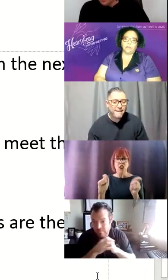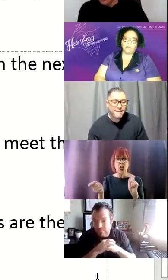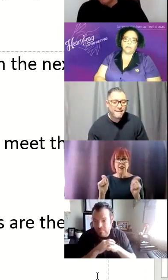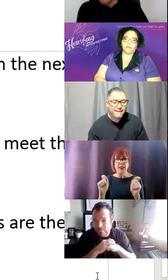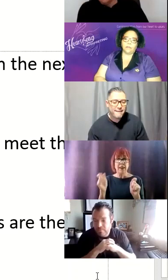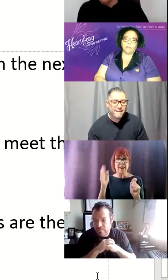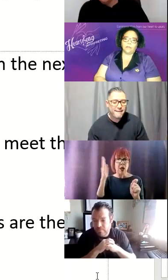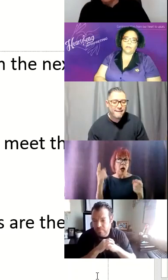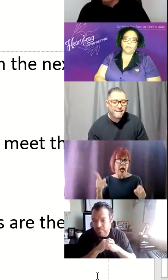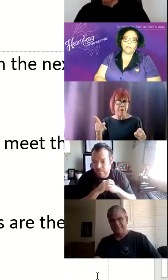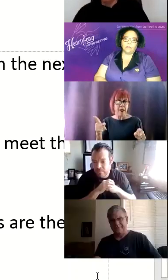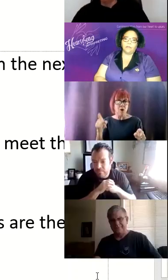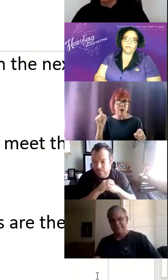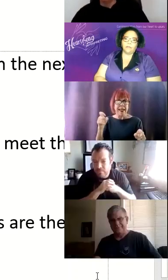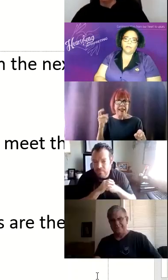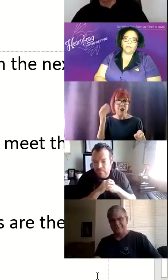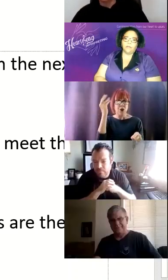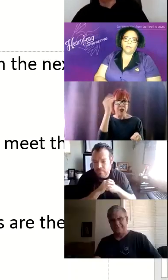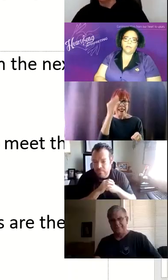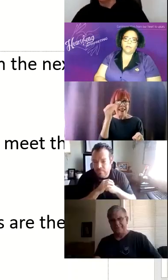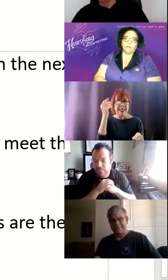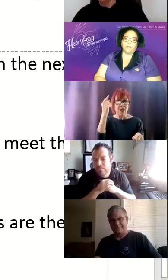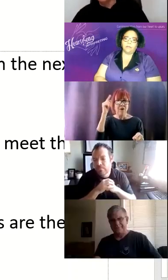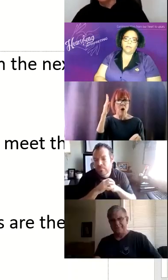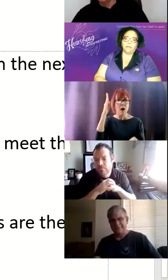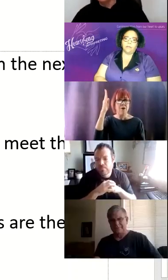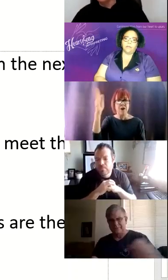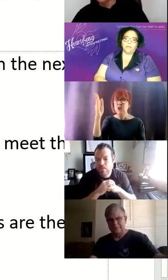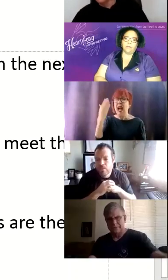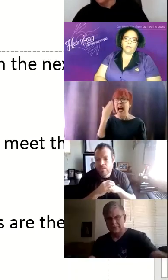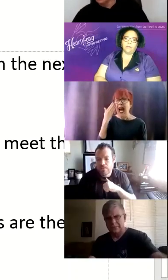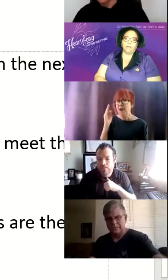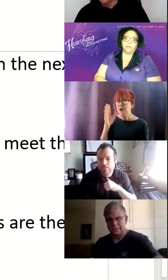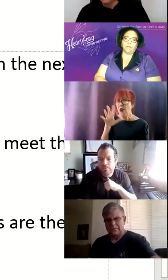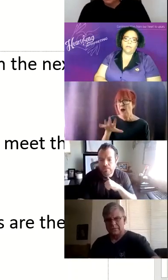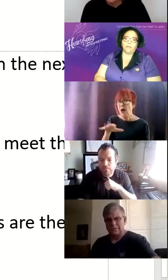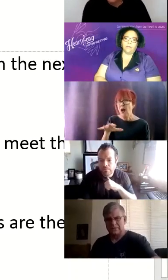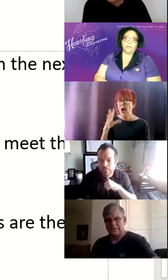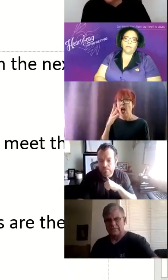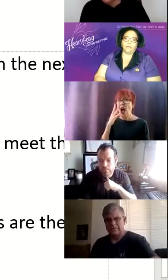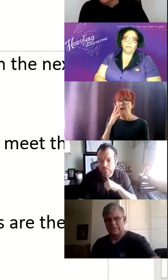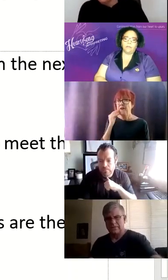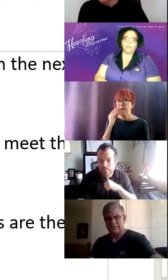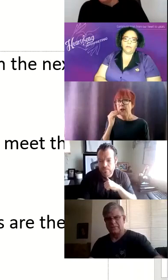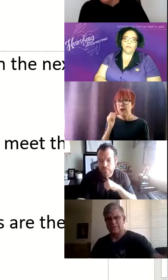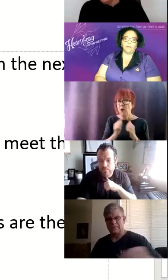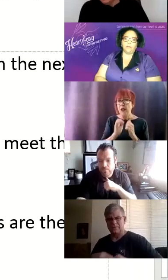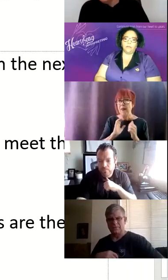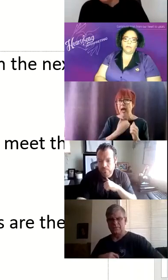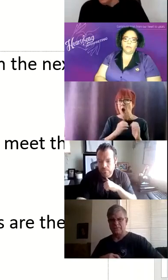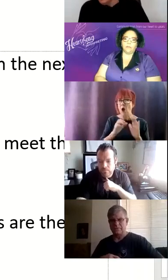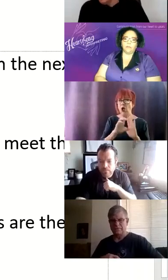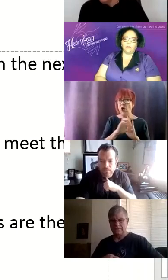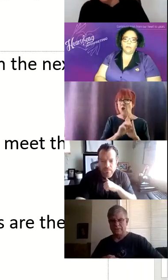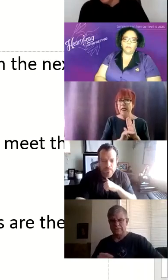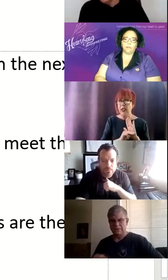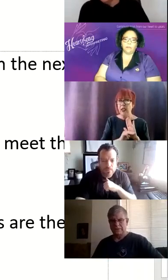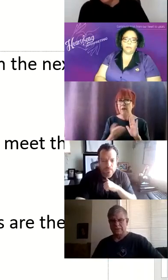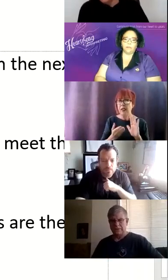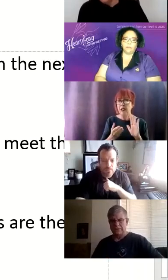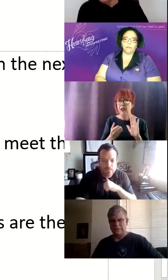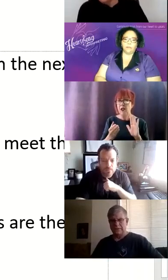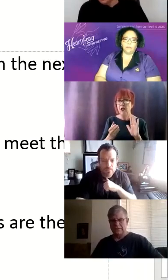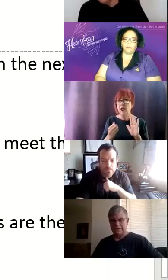future? I mean, I'm not sure how familiar you are with our curriculum in SCC, but basically we have our